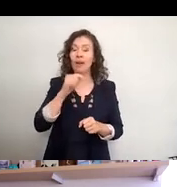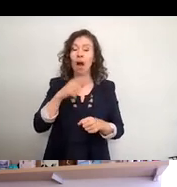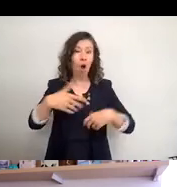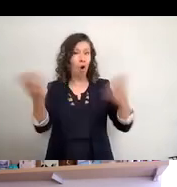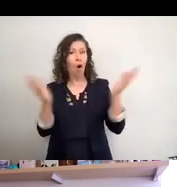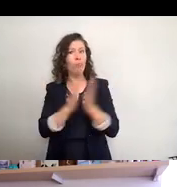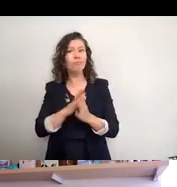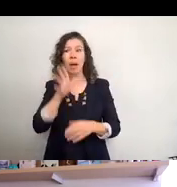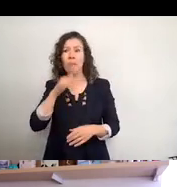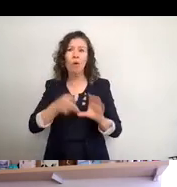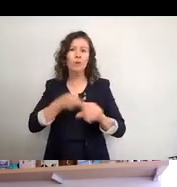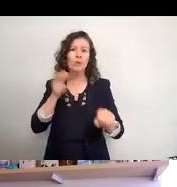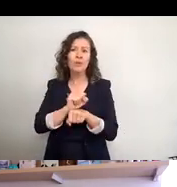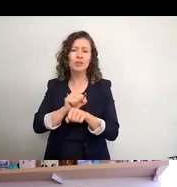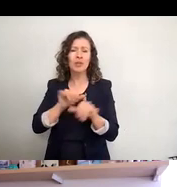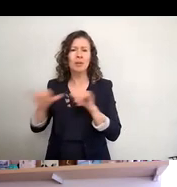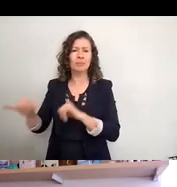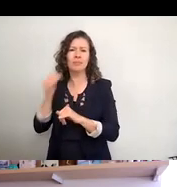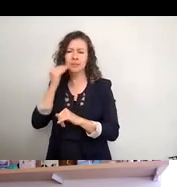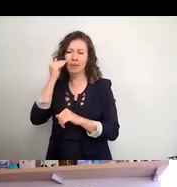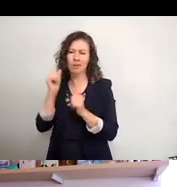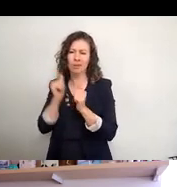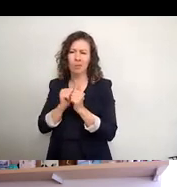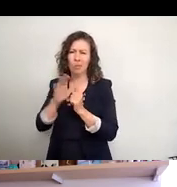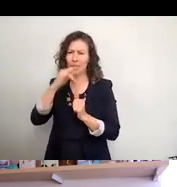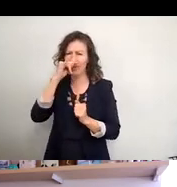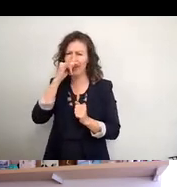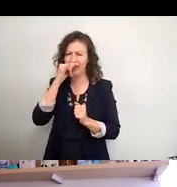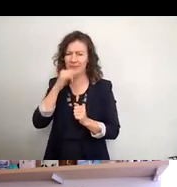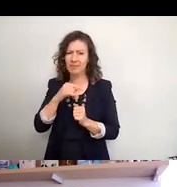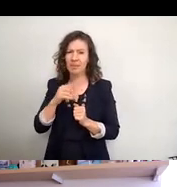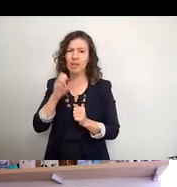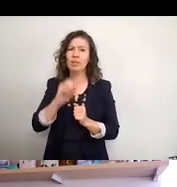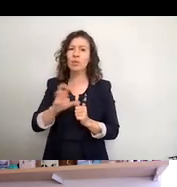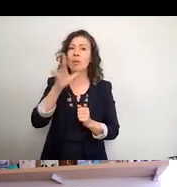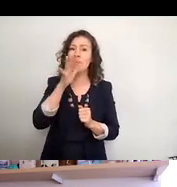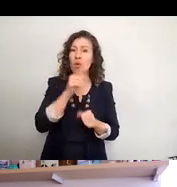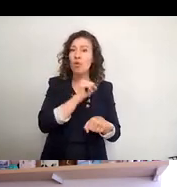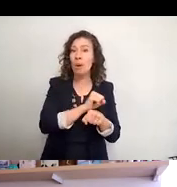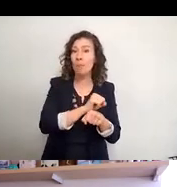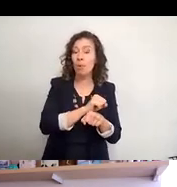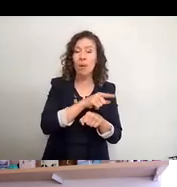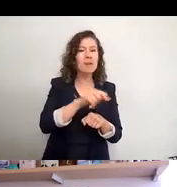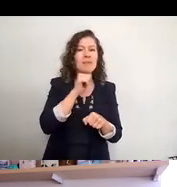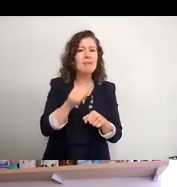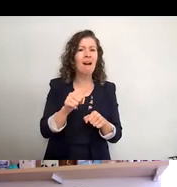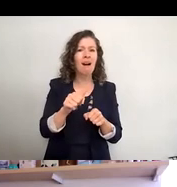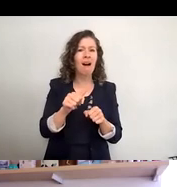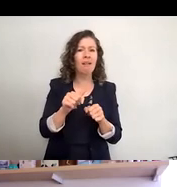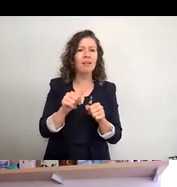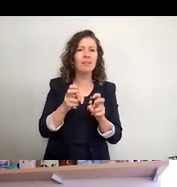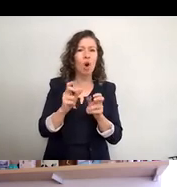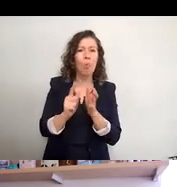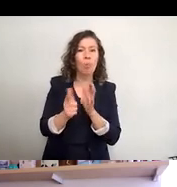should quit their jobs and stay at home with their kids, right? So maternal employment does not prohibit responsive